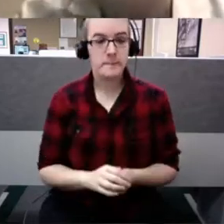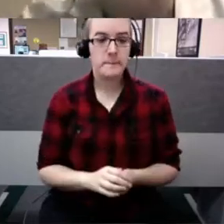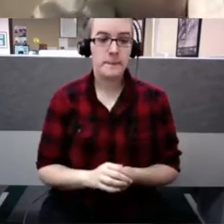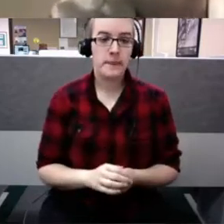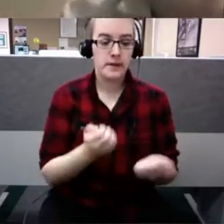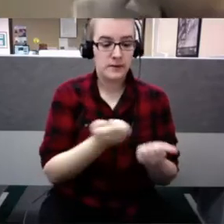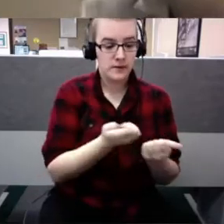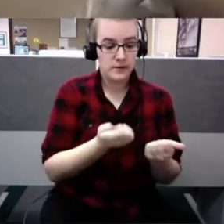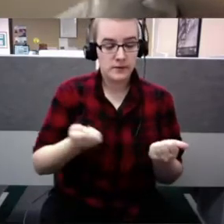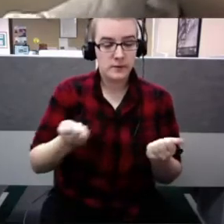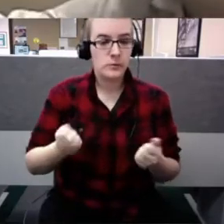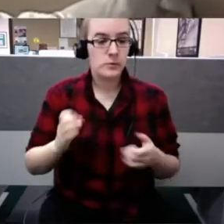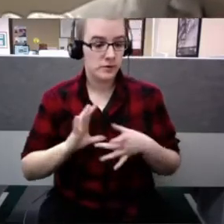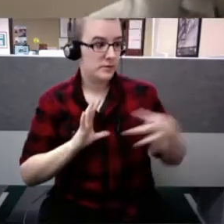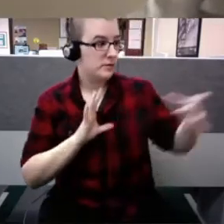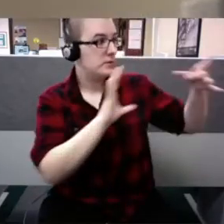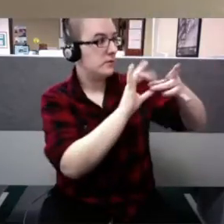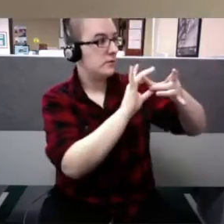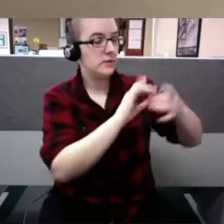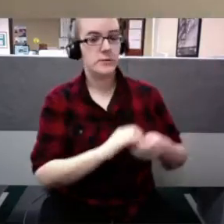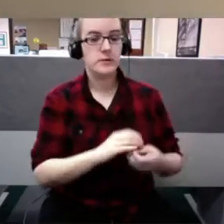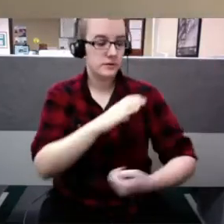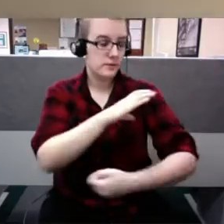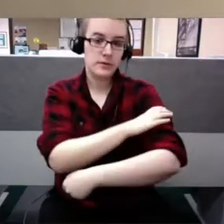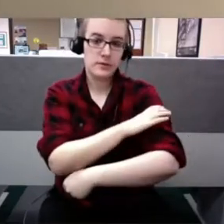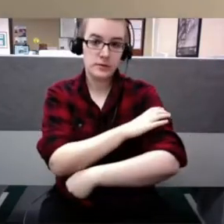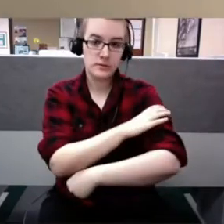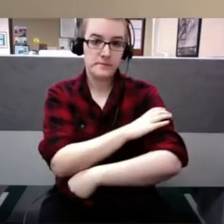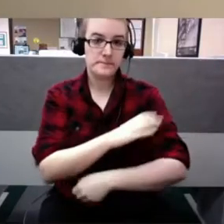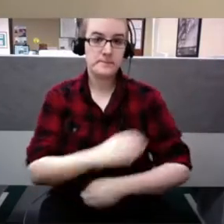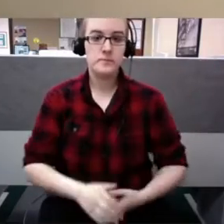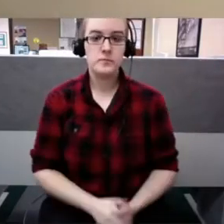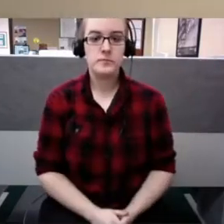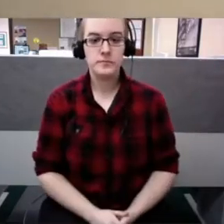equipment, a blood pressure cuff,